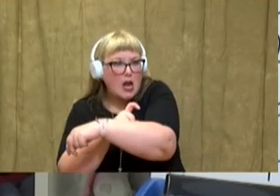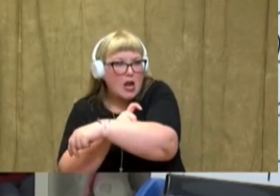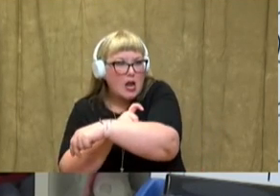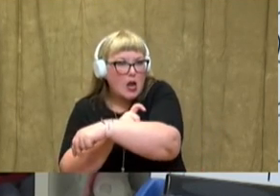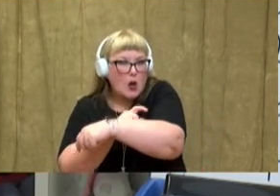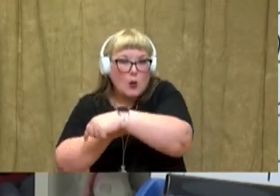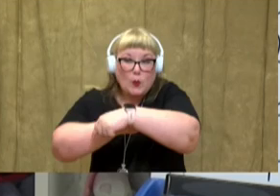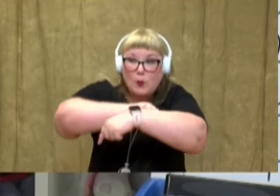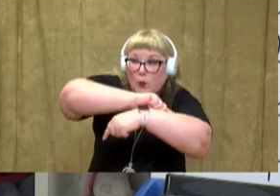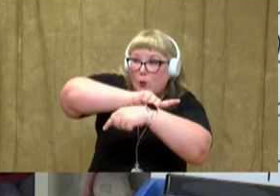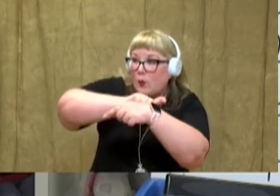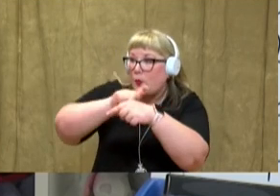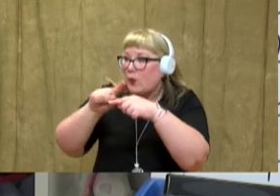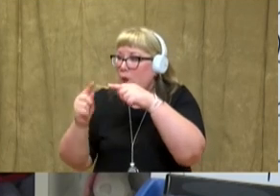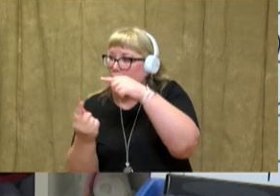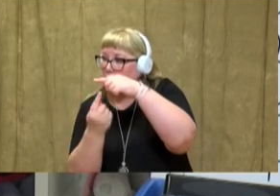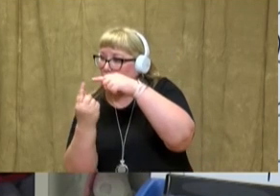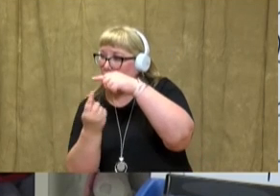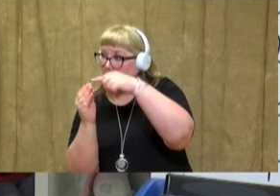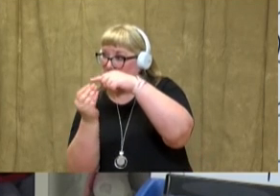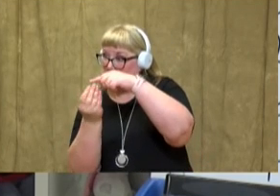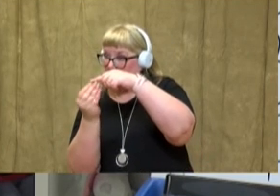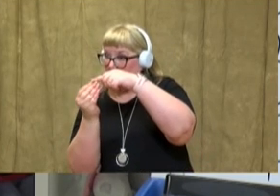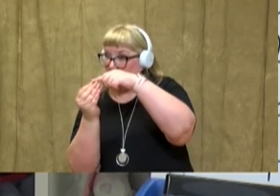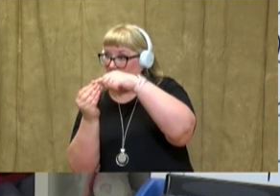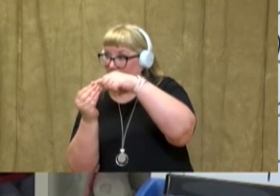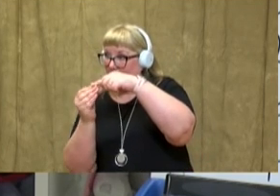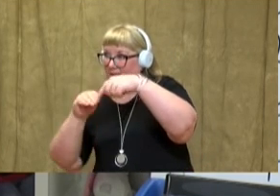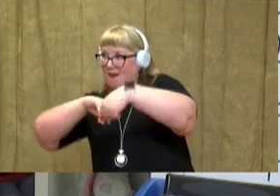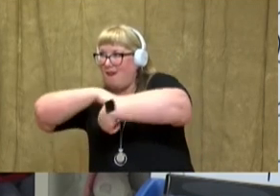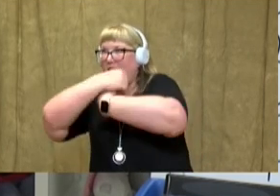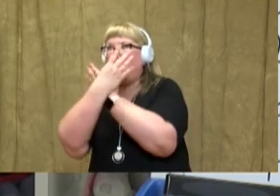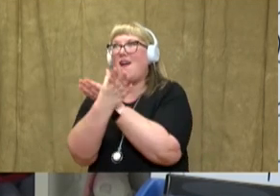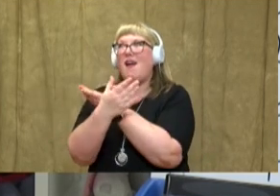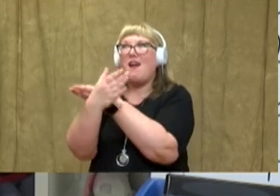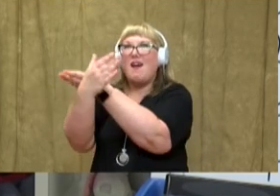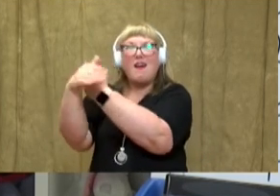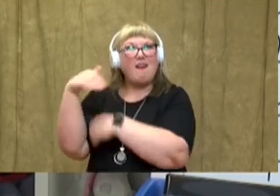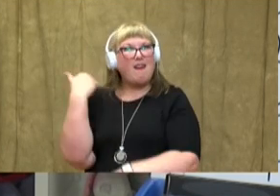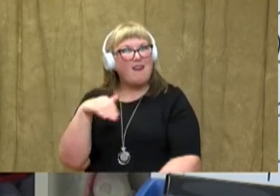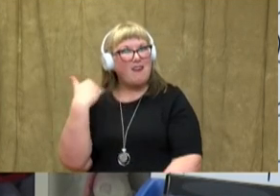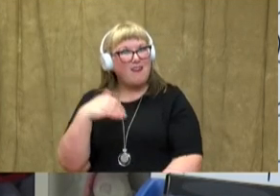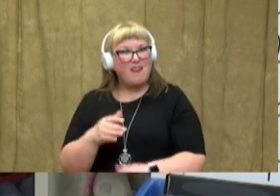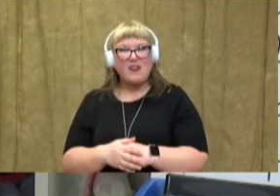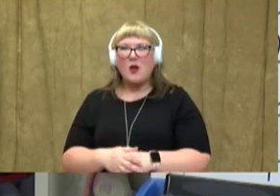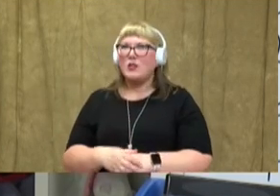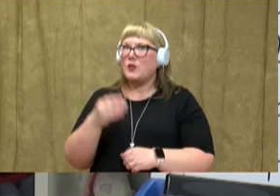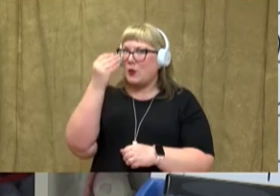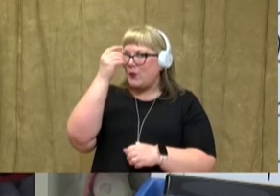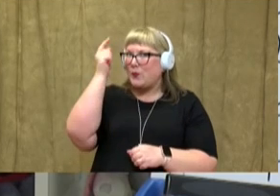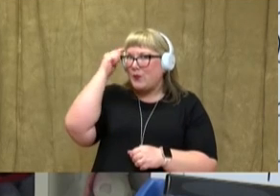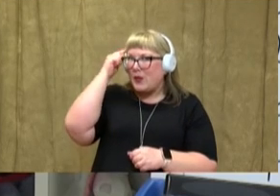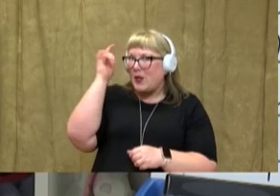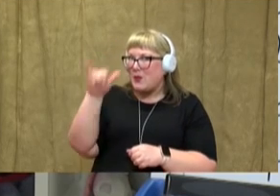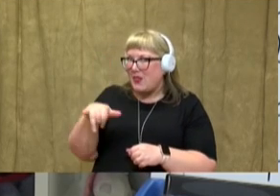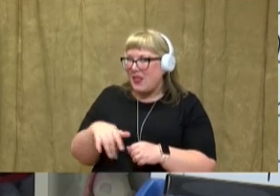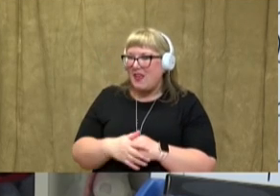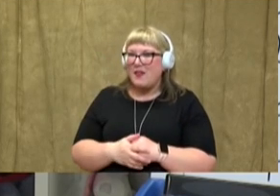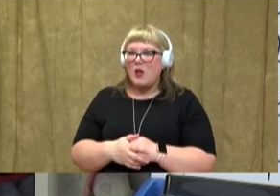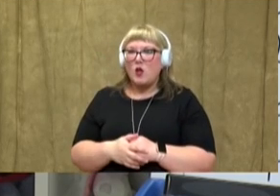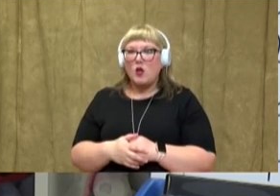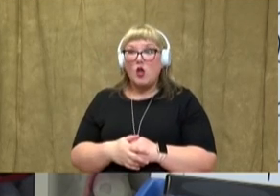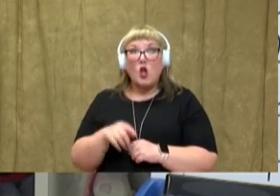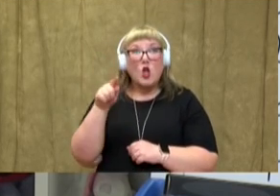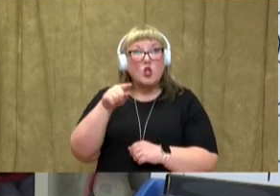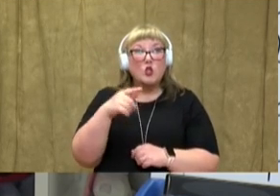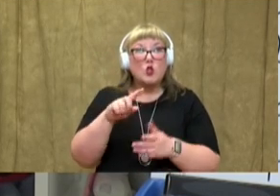spins into a chrysalis and then it becomes a beautiful butterfly. So keep that in mind as you're thinking. You